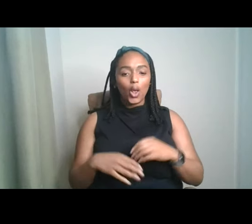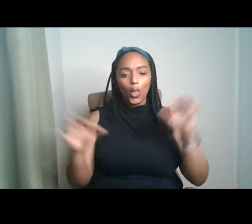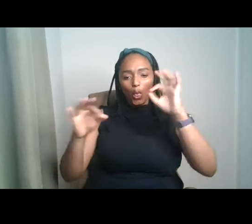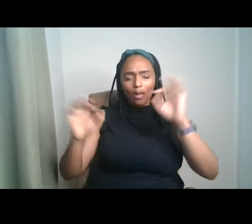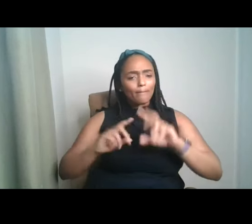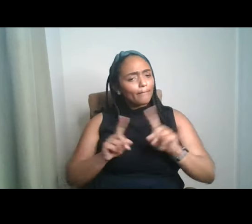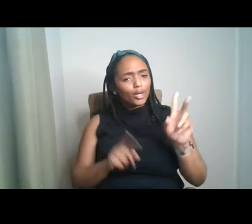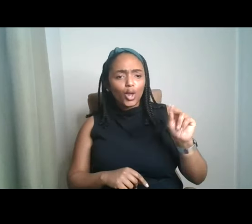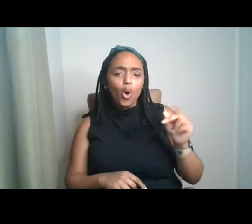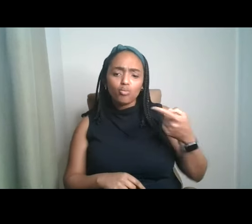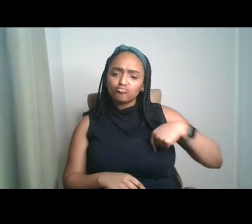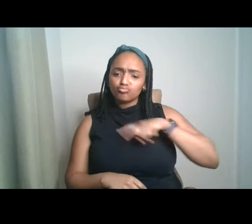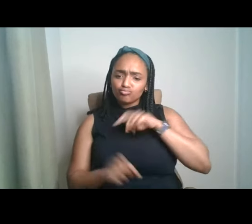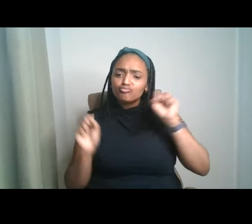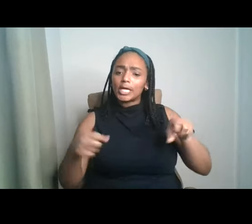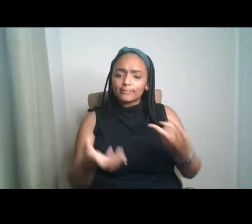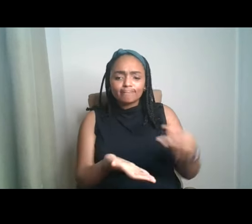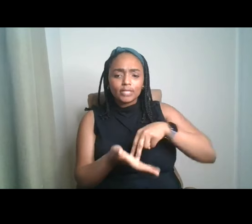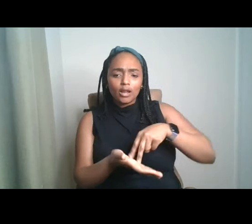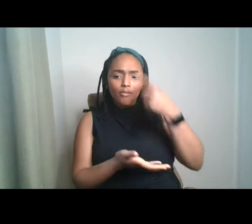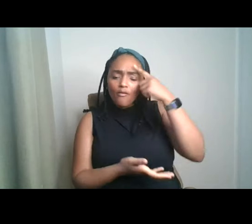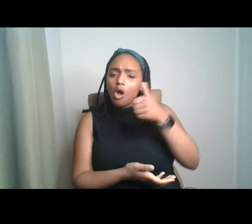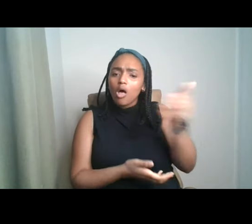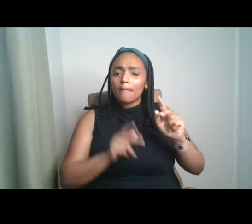up for other people, even when it's hard.